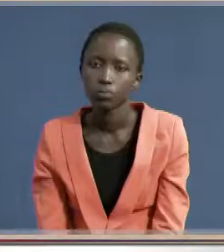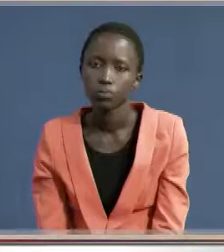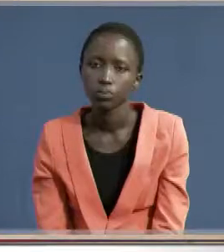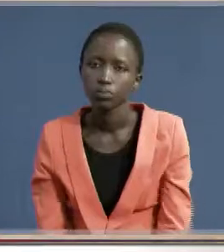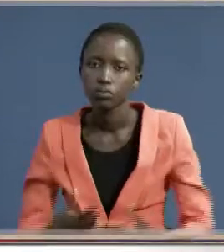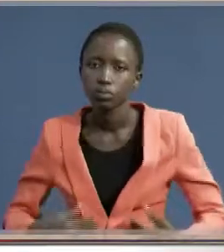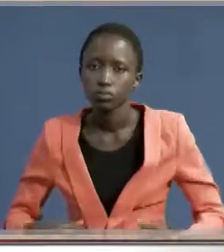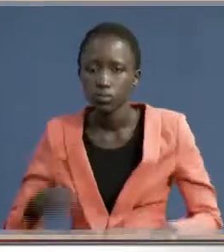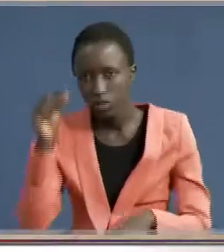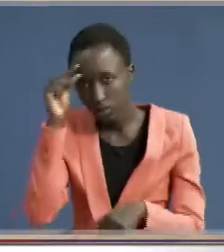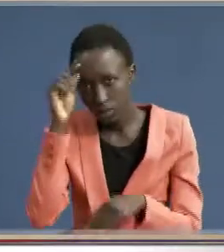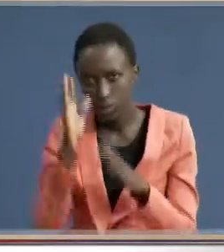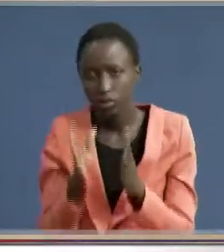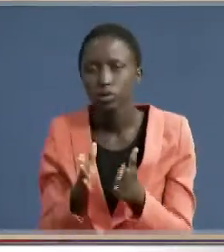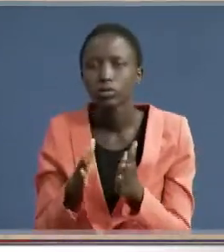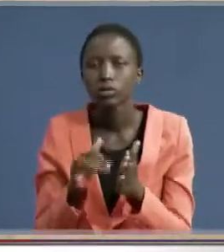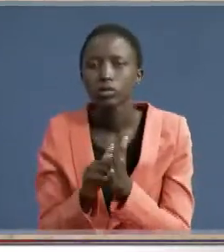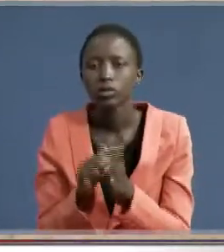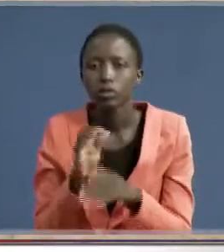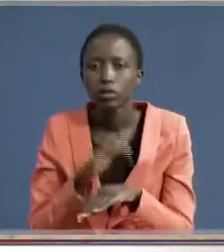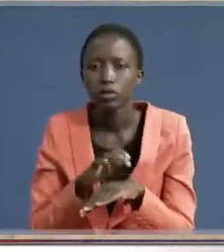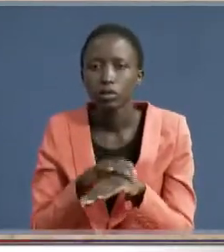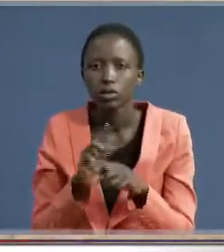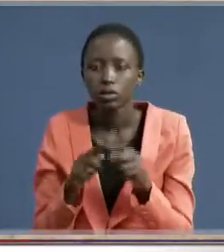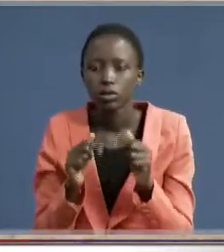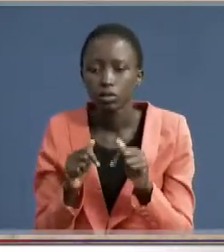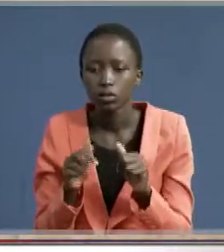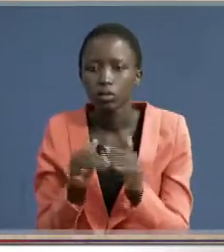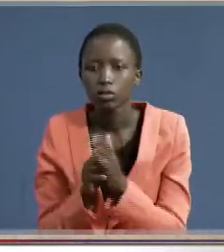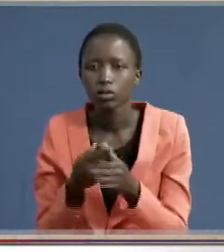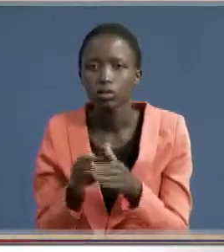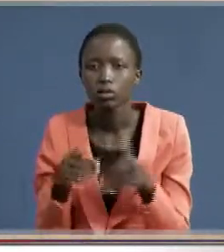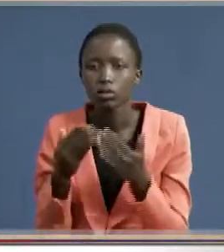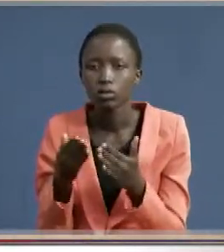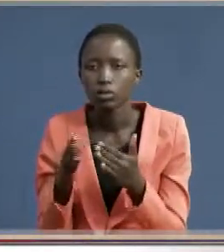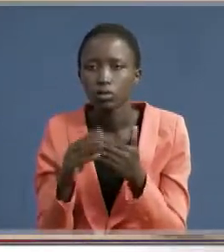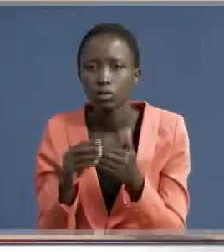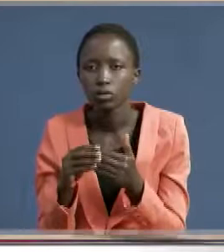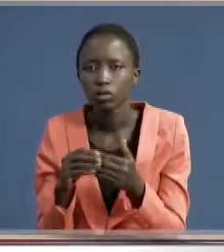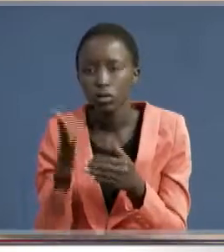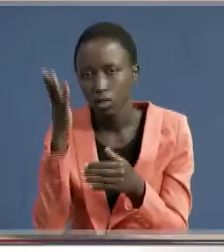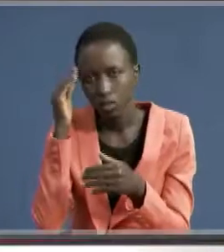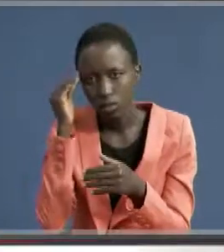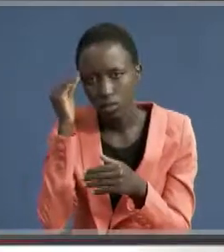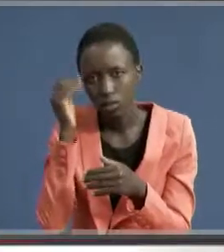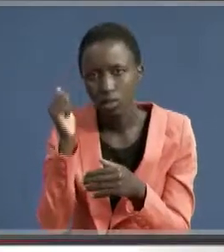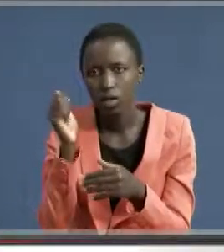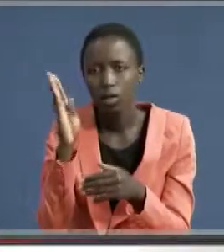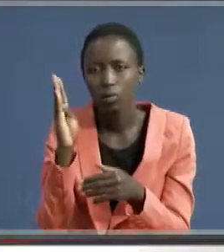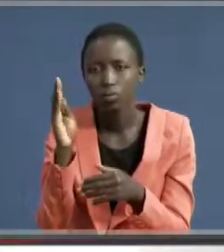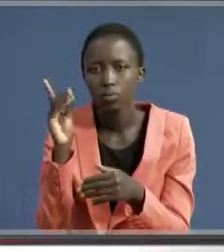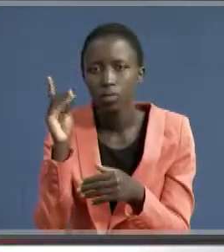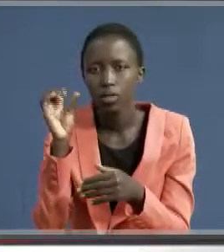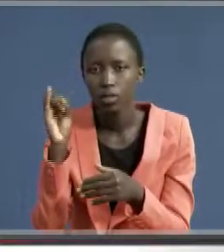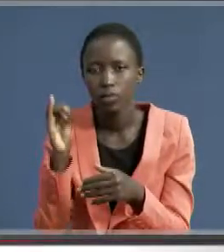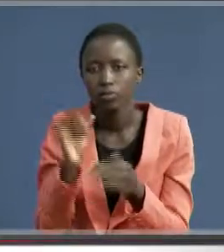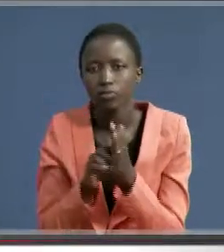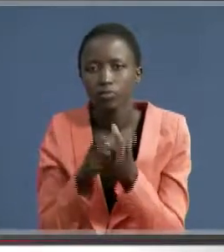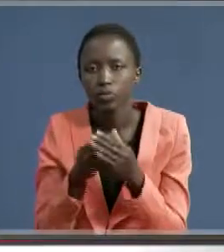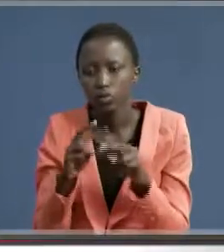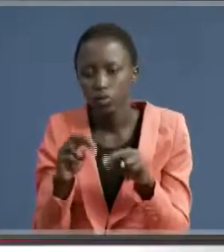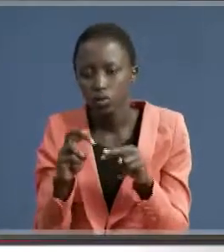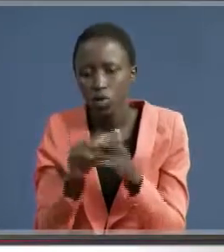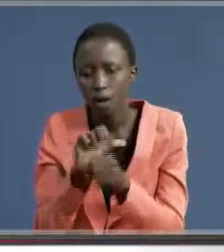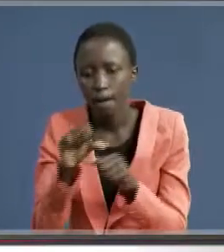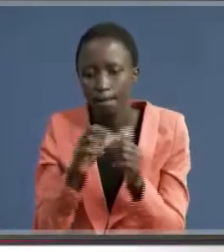Garissa Governor Ali Korane had earlier this year formed a task force led by educationist Abdullahi Abdi to research and report